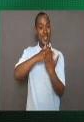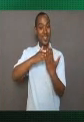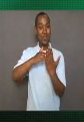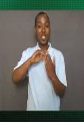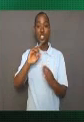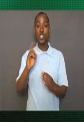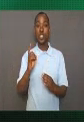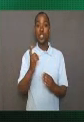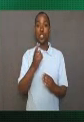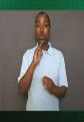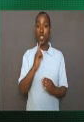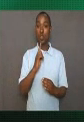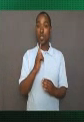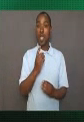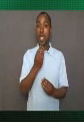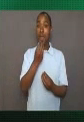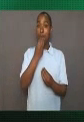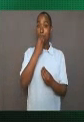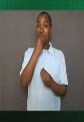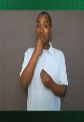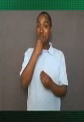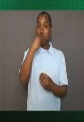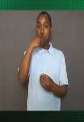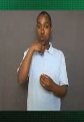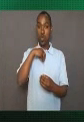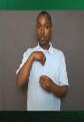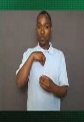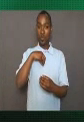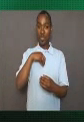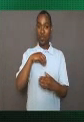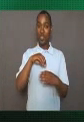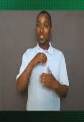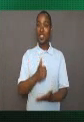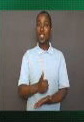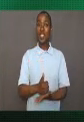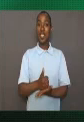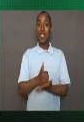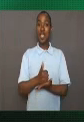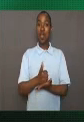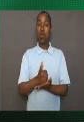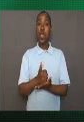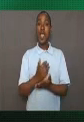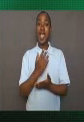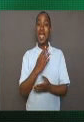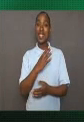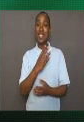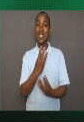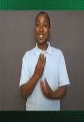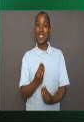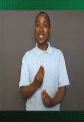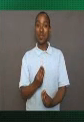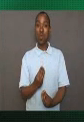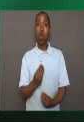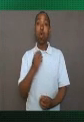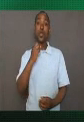so food can be swallowed. The esophagus and trachea are side